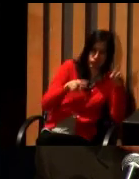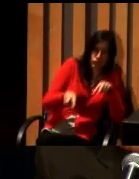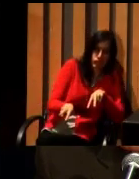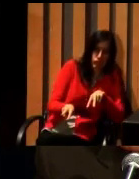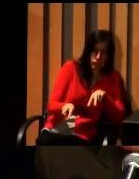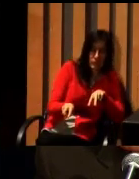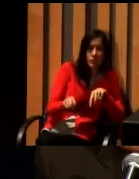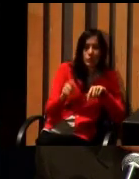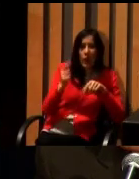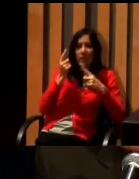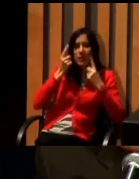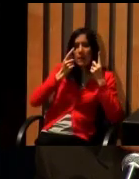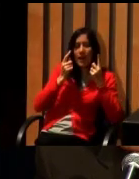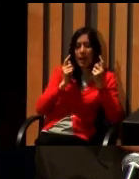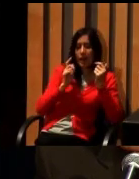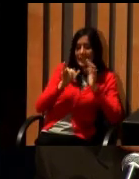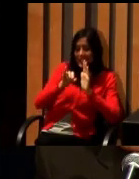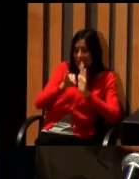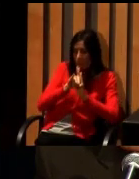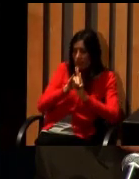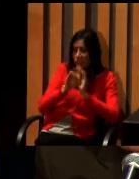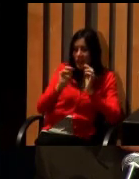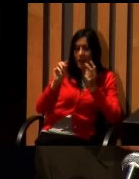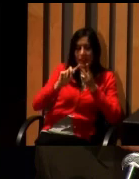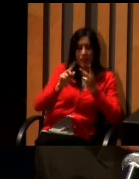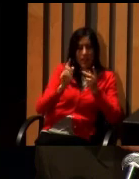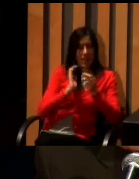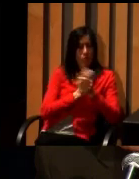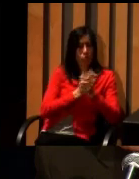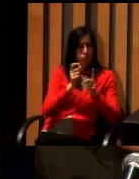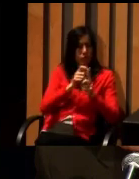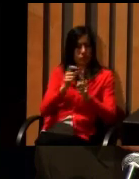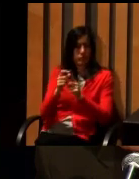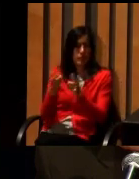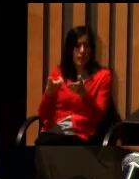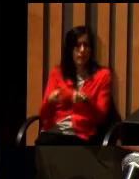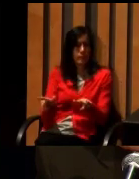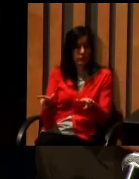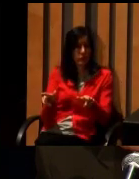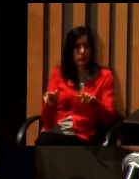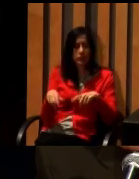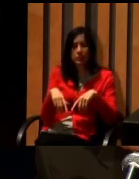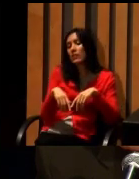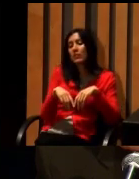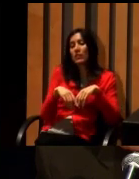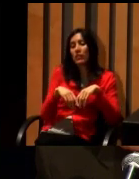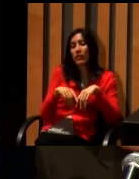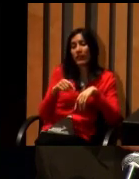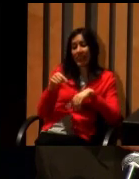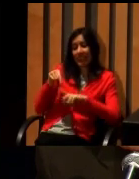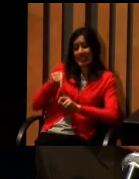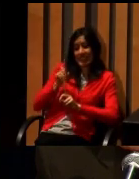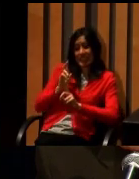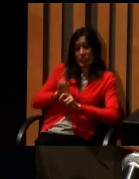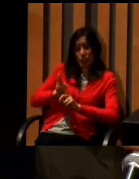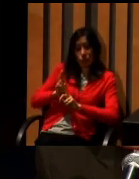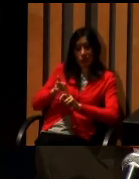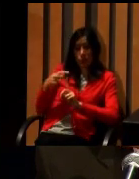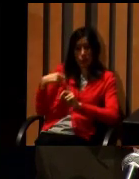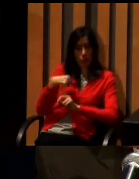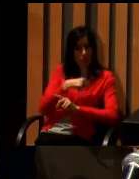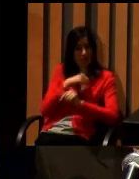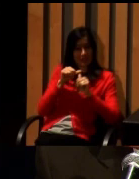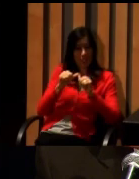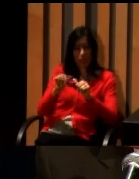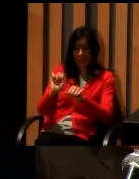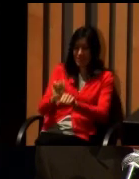only that we use, but the language that we use. Because it is a history that we are continuing to reinforce of